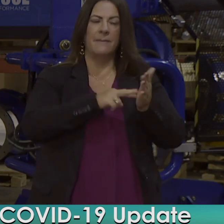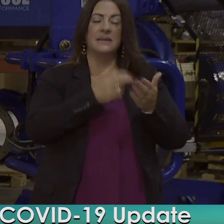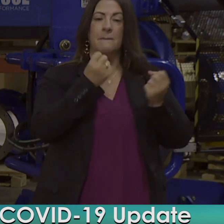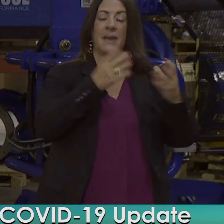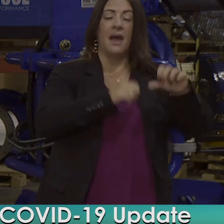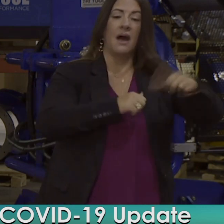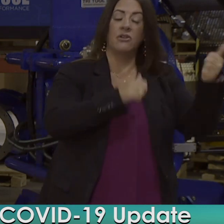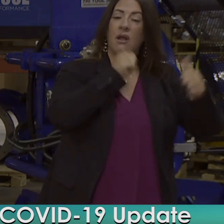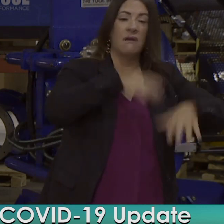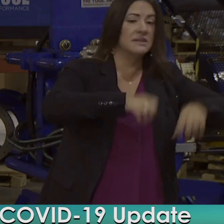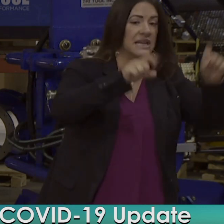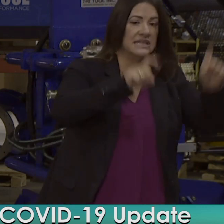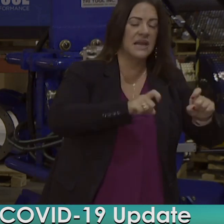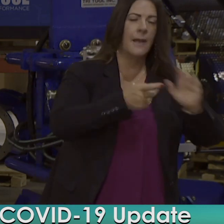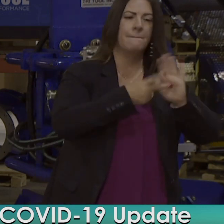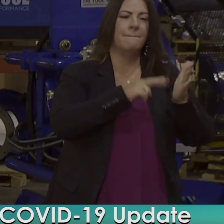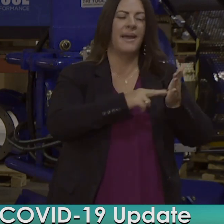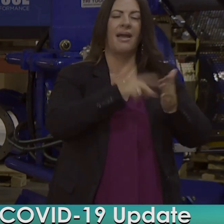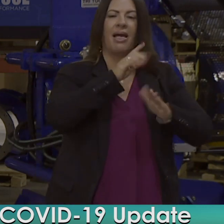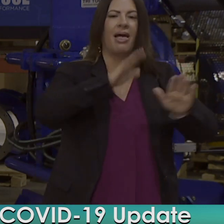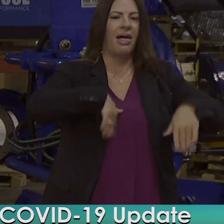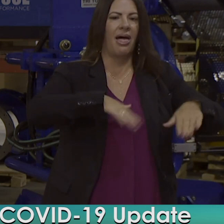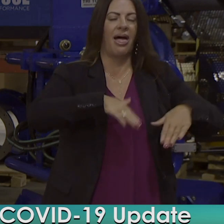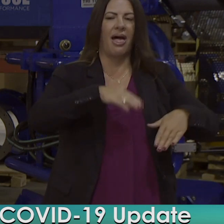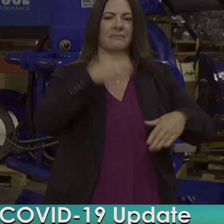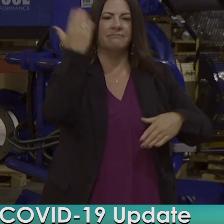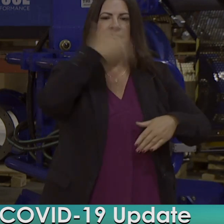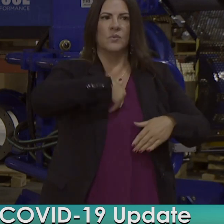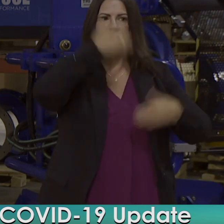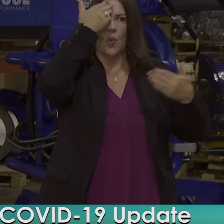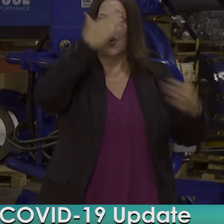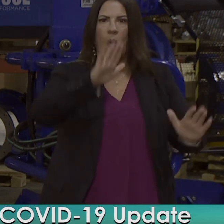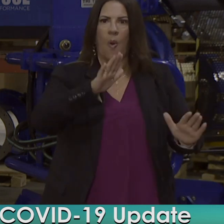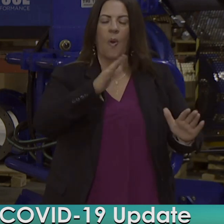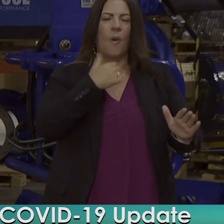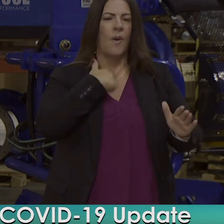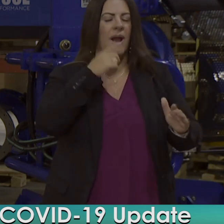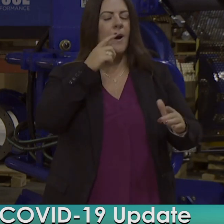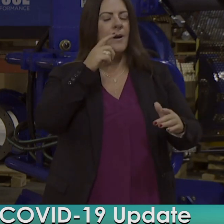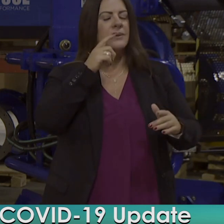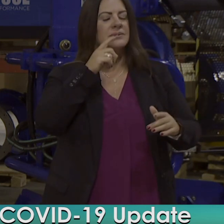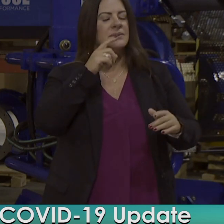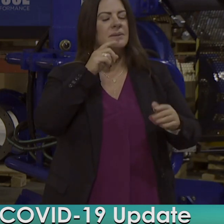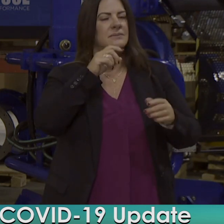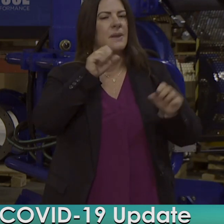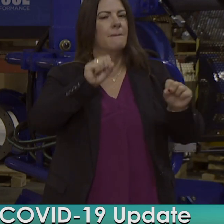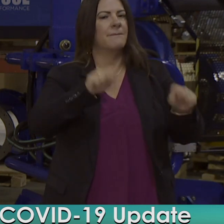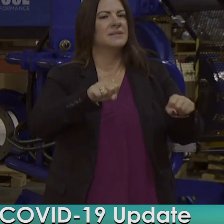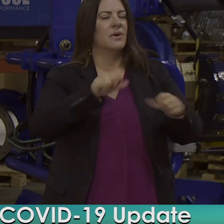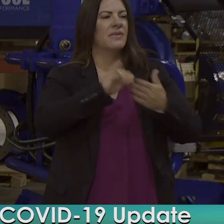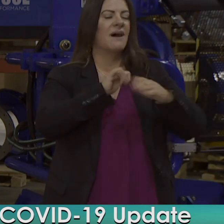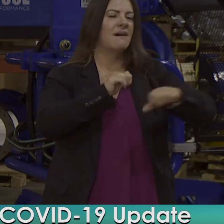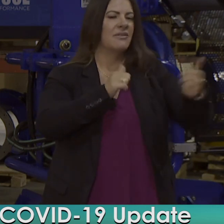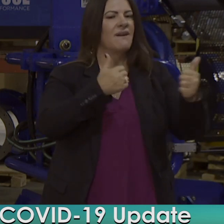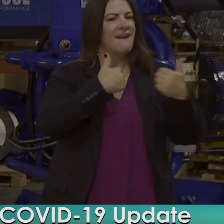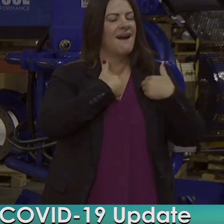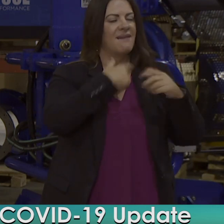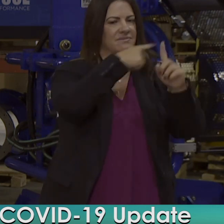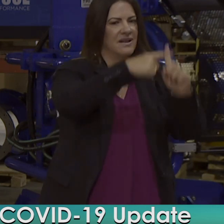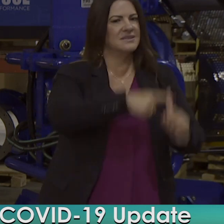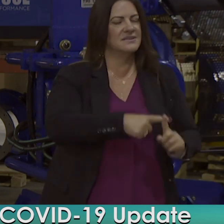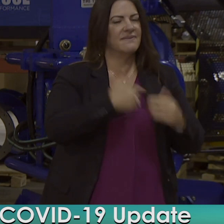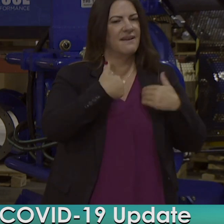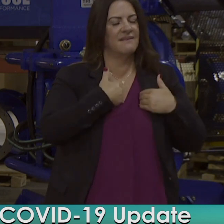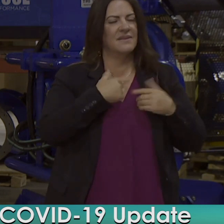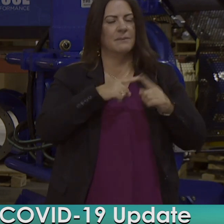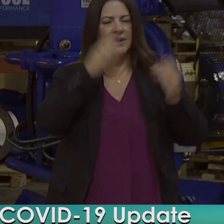cases. So that together, combined also with the conversations we have had with the counties, and most particularly our understanding of the